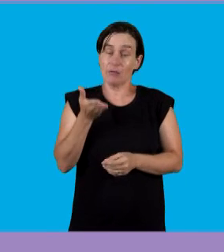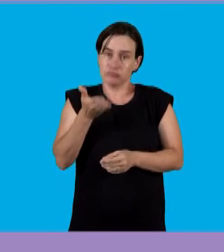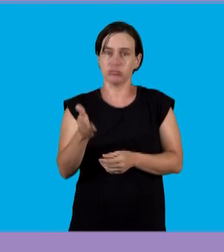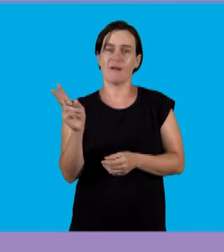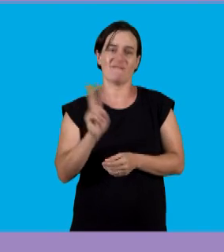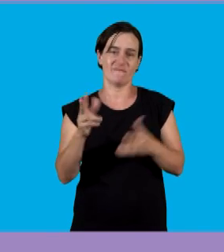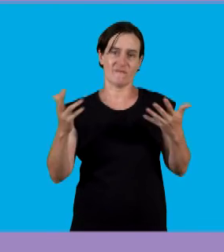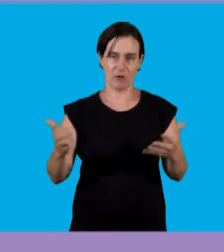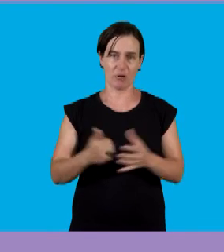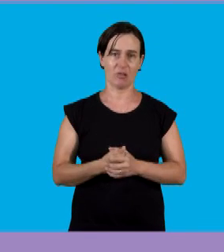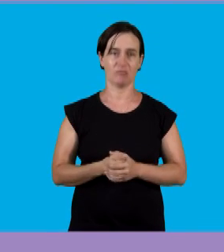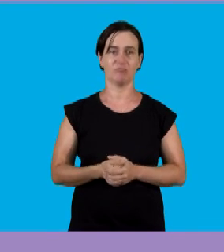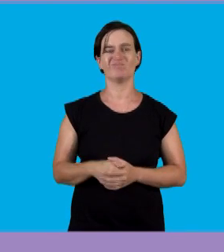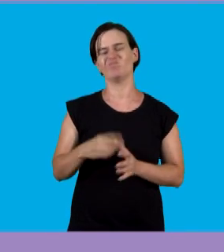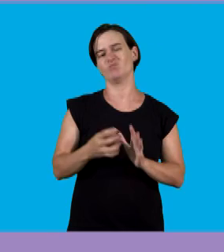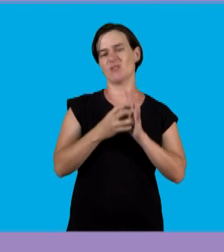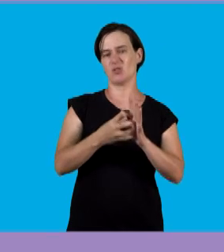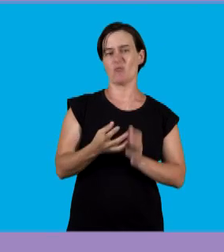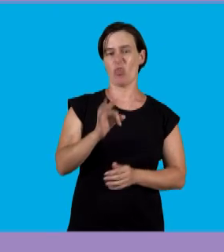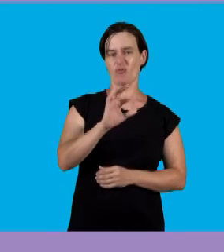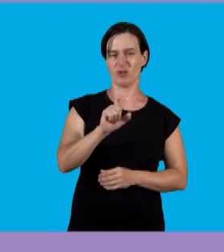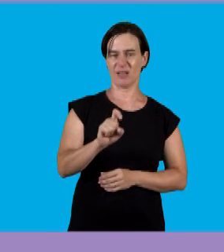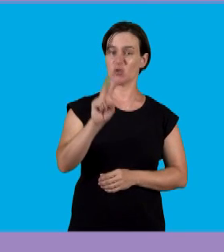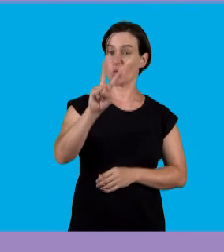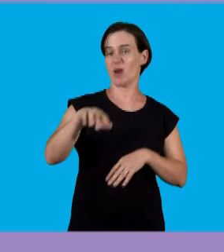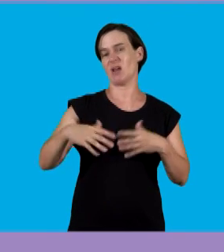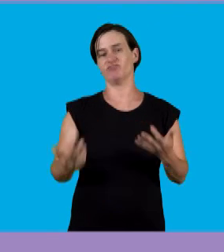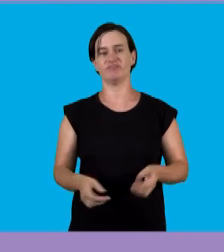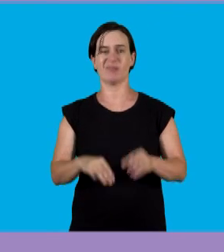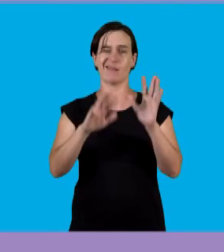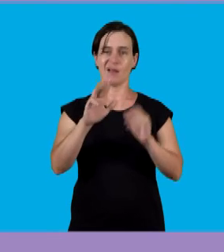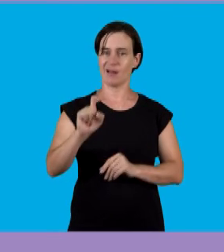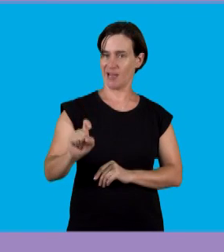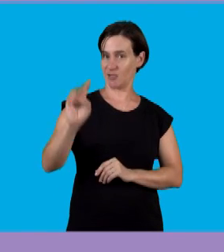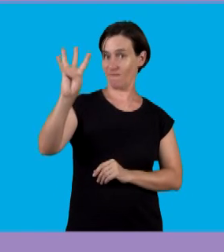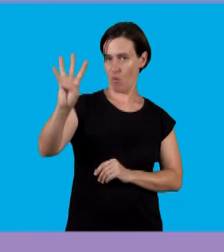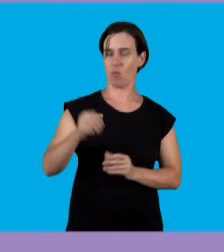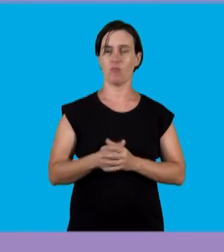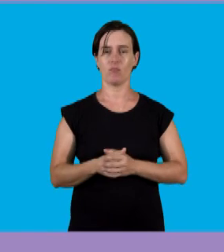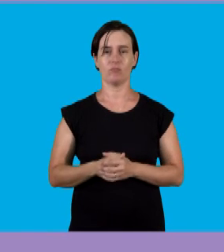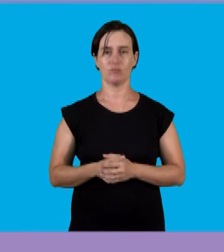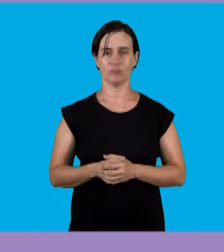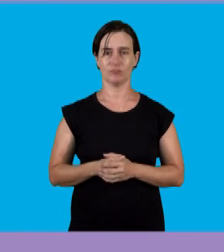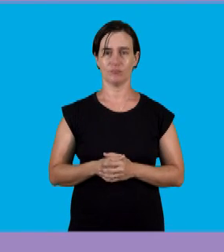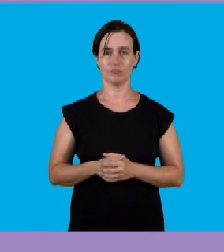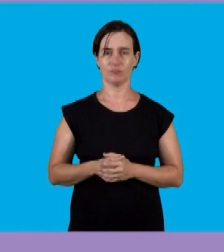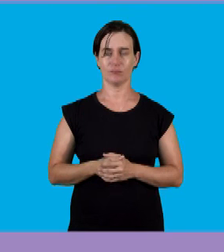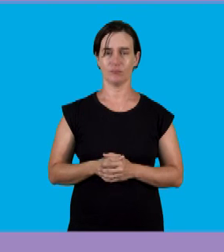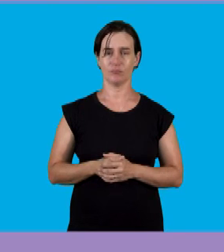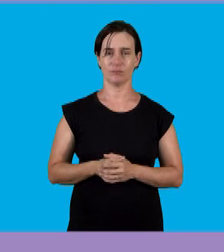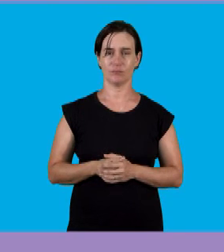and that is a monomial that consists of a variable. So an example of this would be a 3x squared or